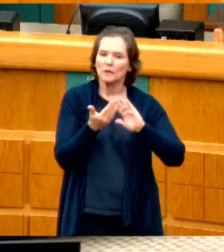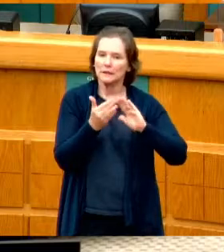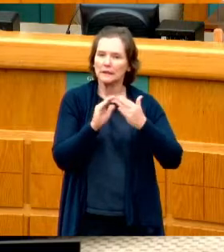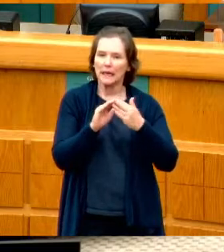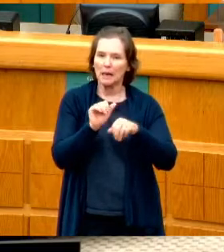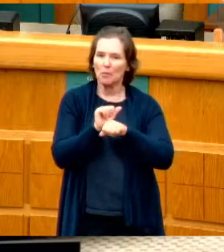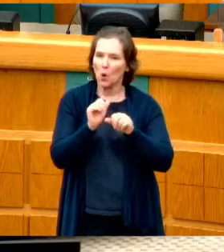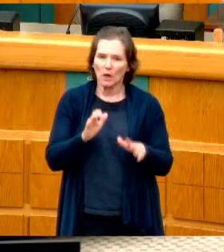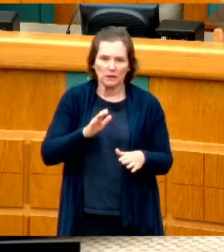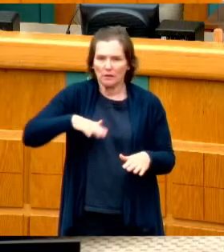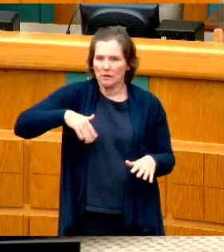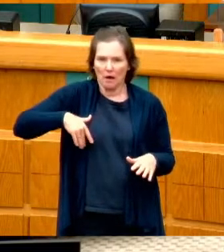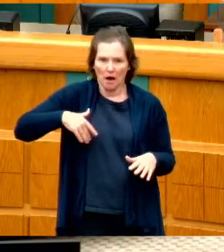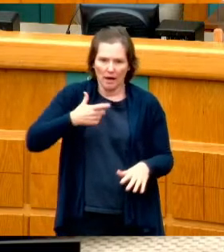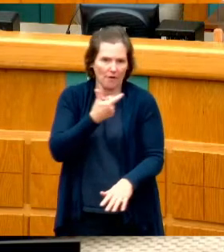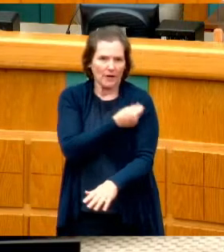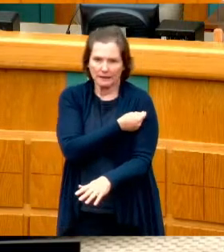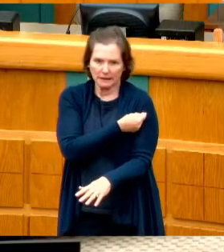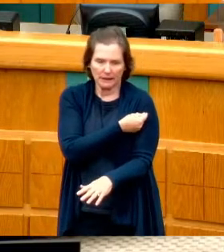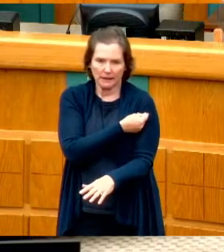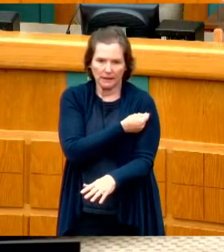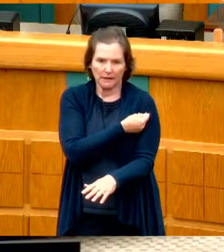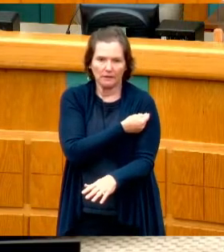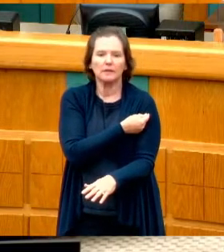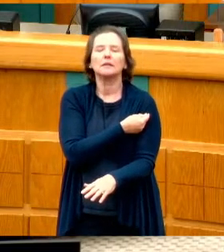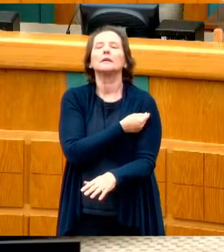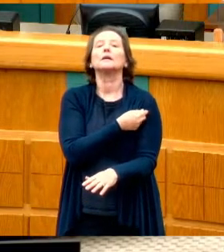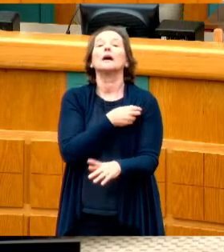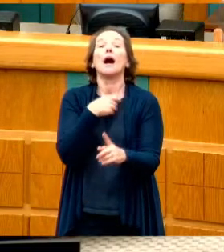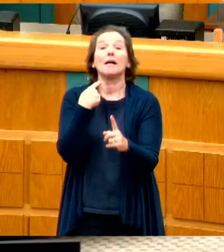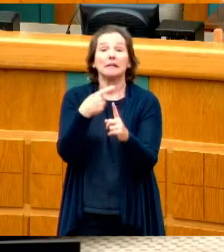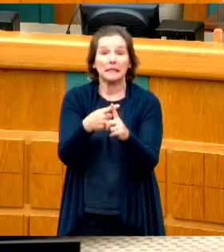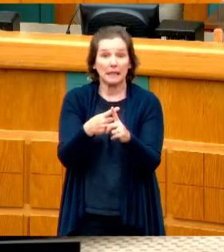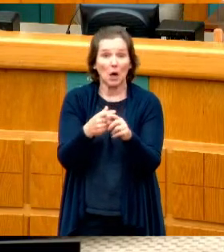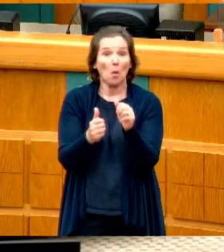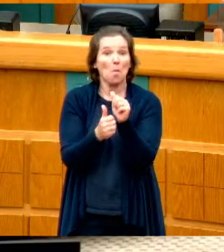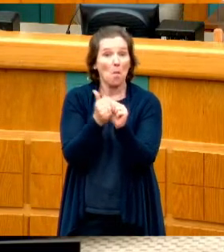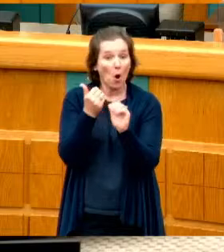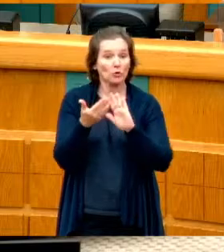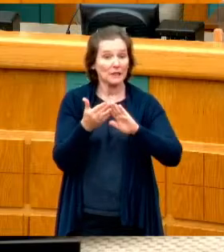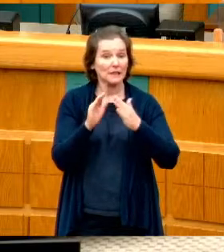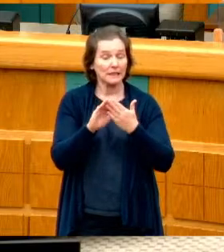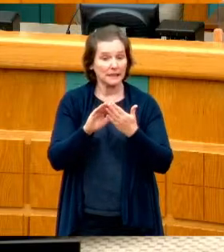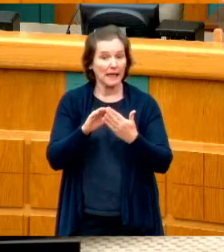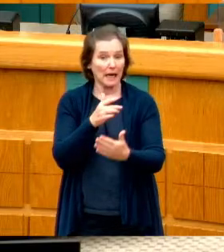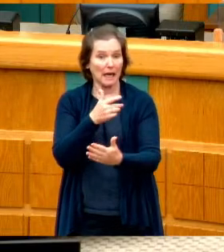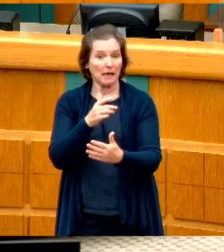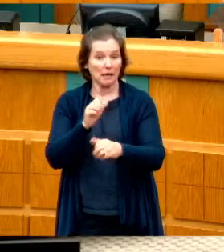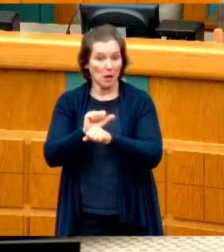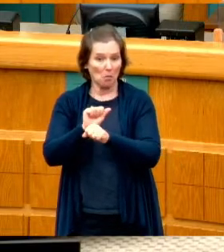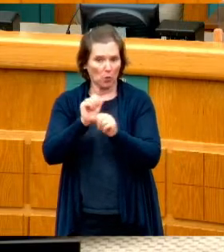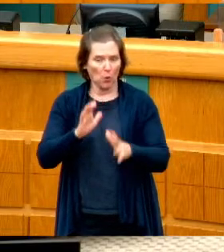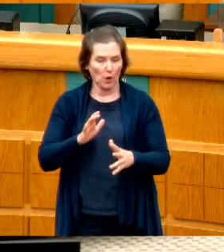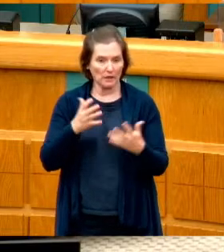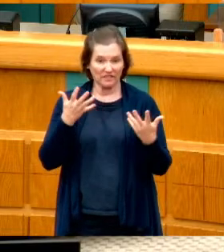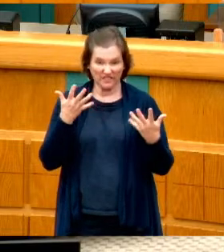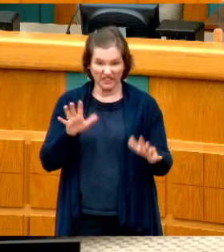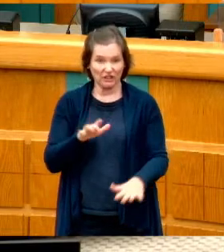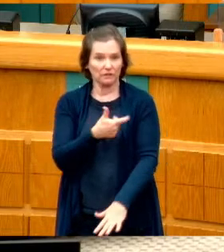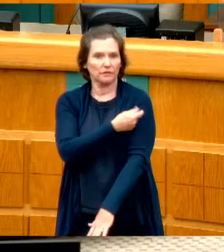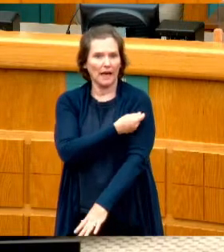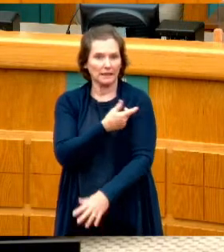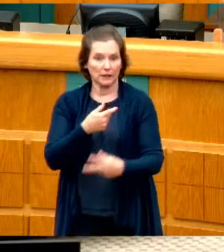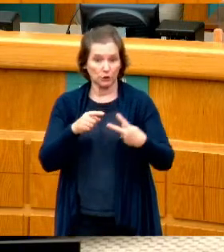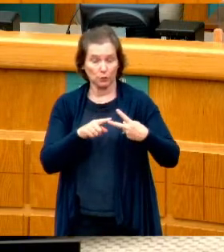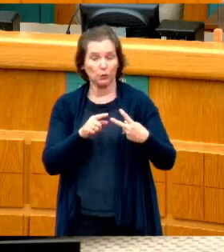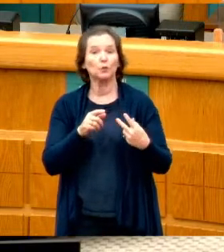vaccinated, I am going to keep the mask requirement in place so that employees can feel safe coming to work.